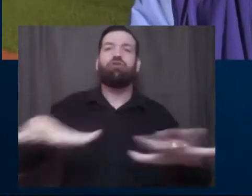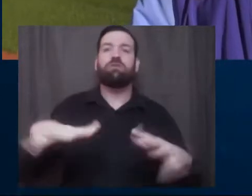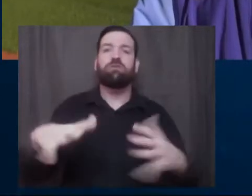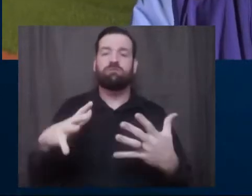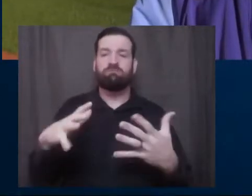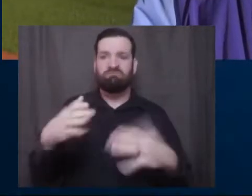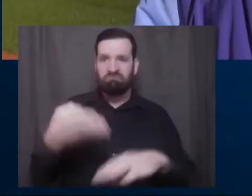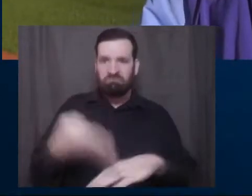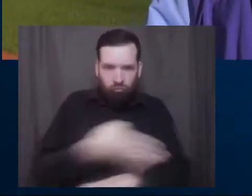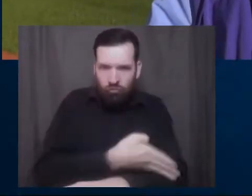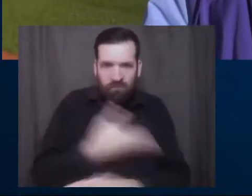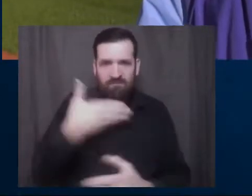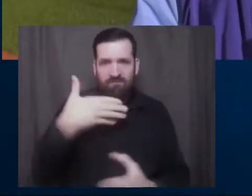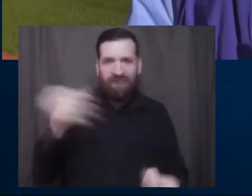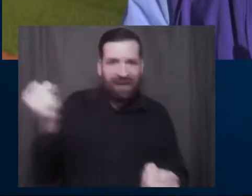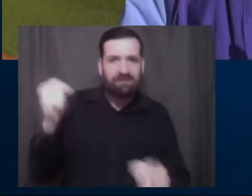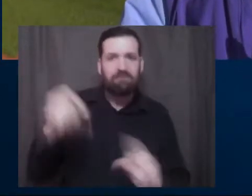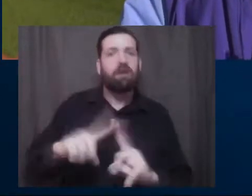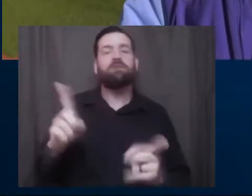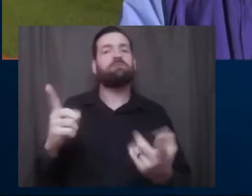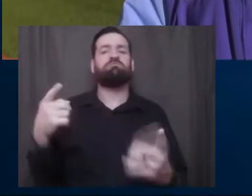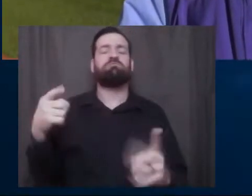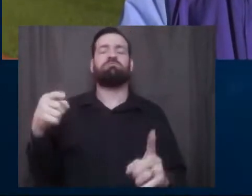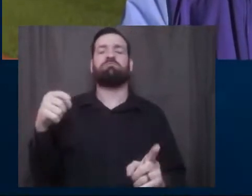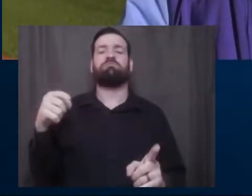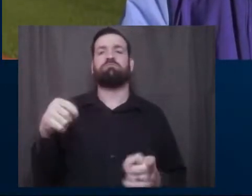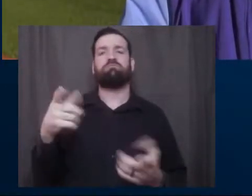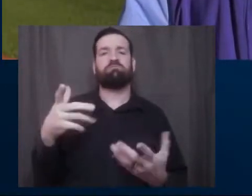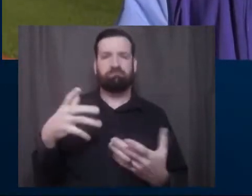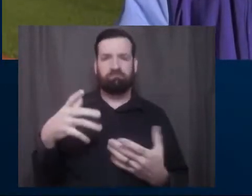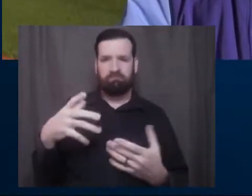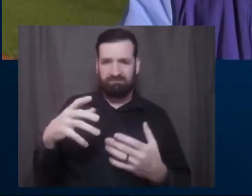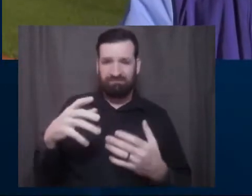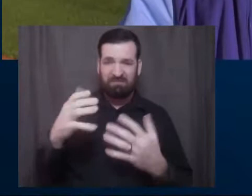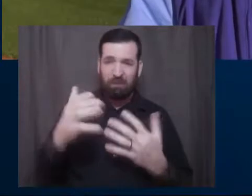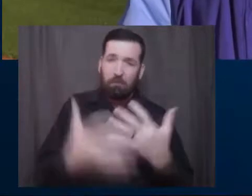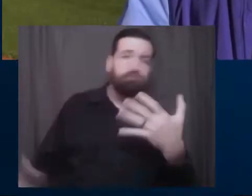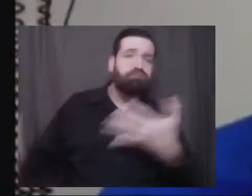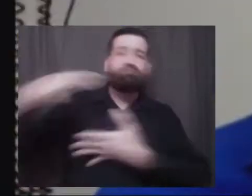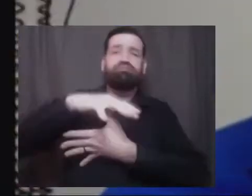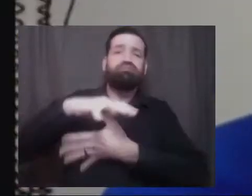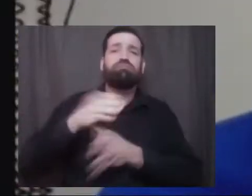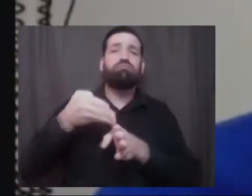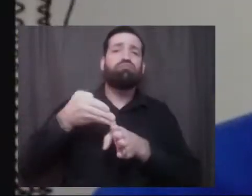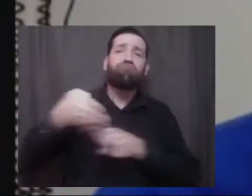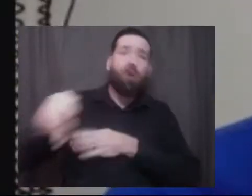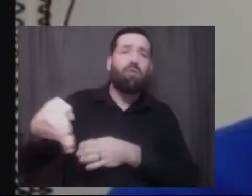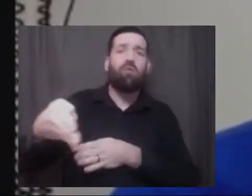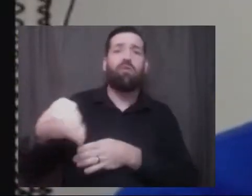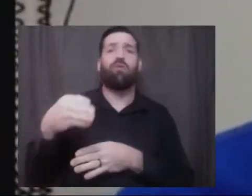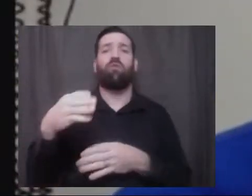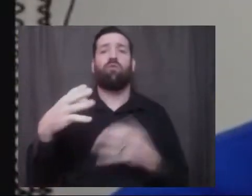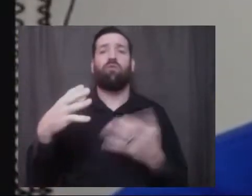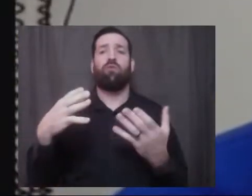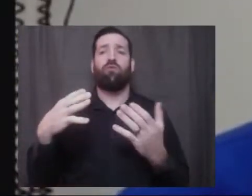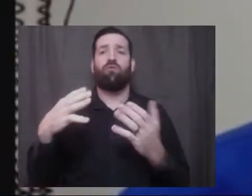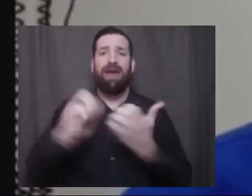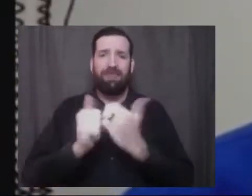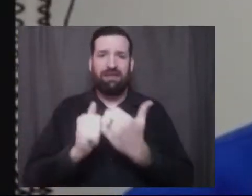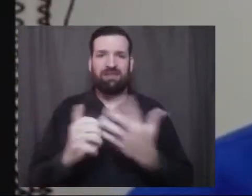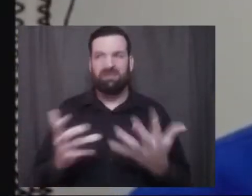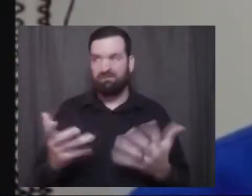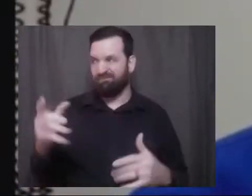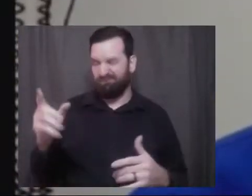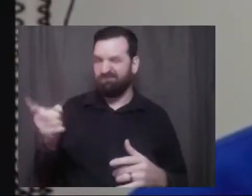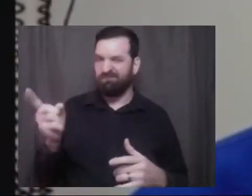possible. But what do you have to take into account when it comes to elite athletes? Yeah, so elite athletes, they want to get out there